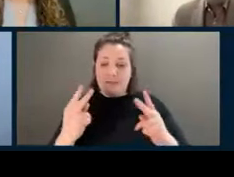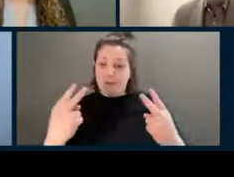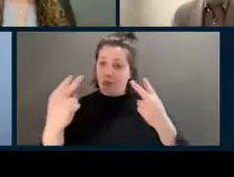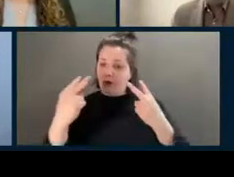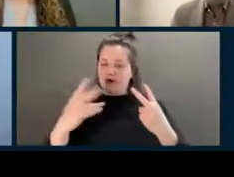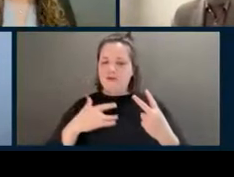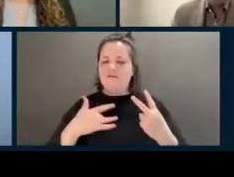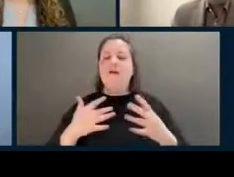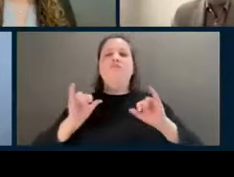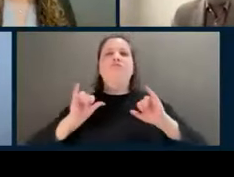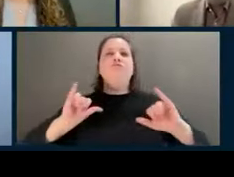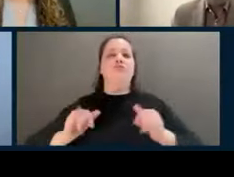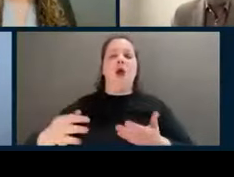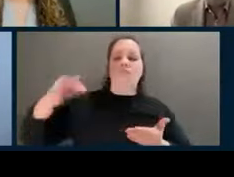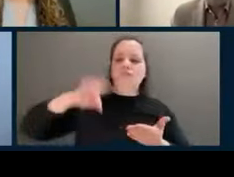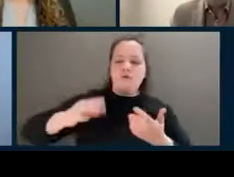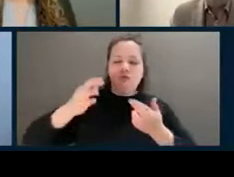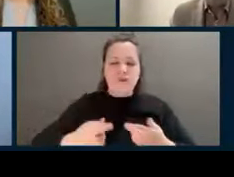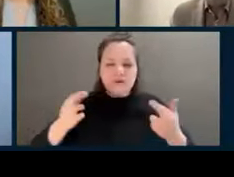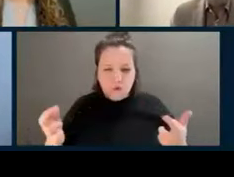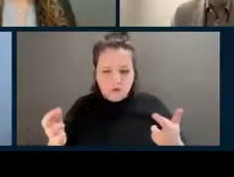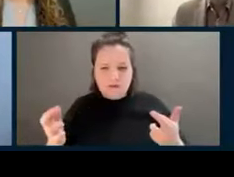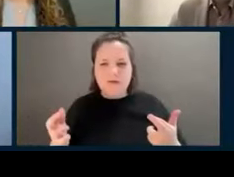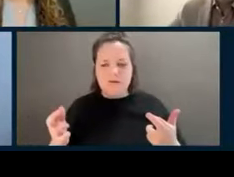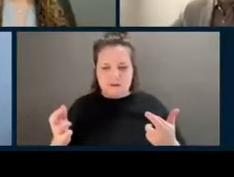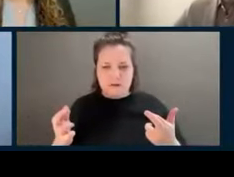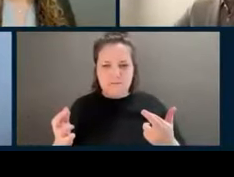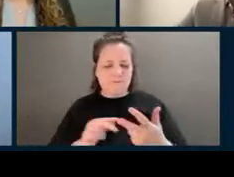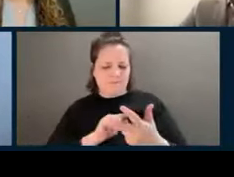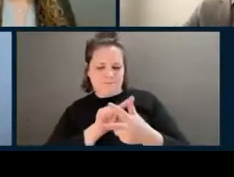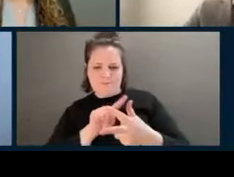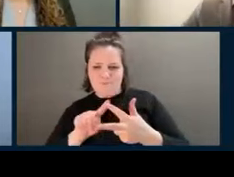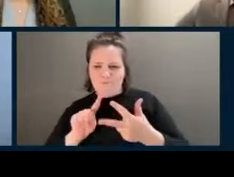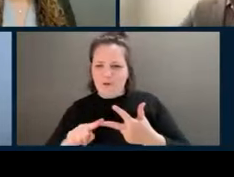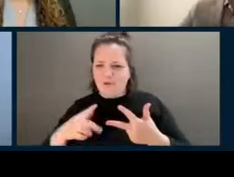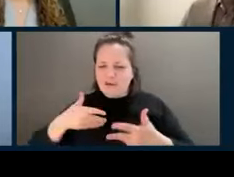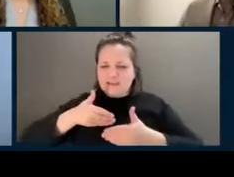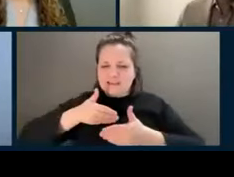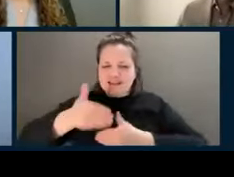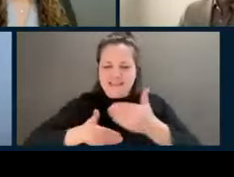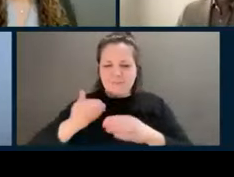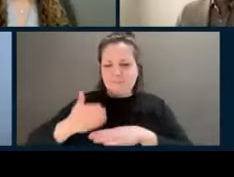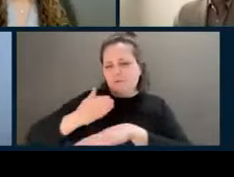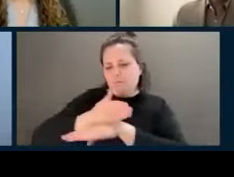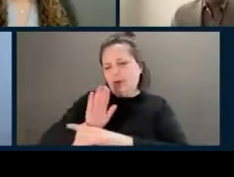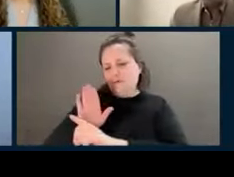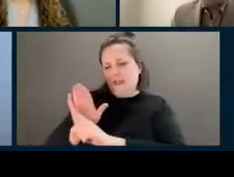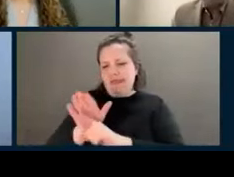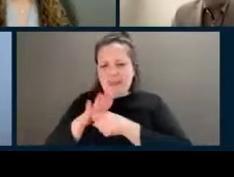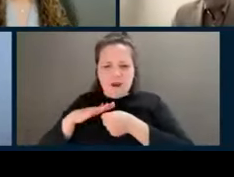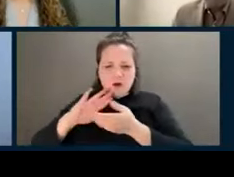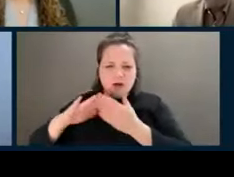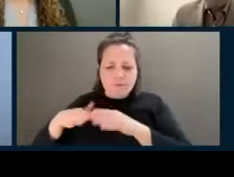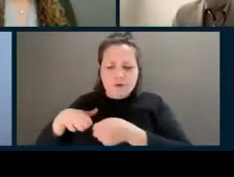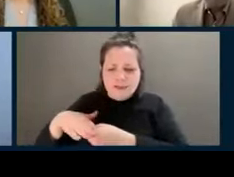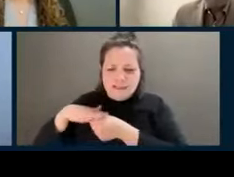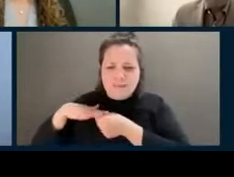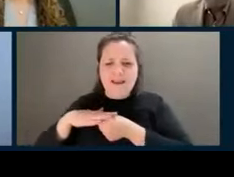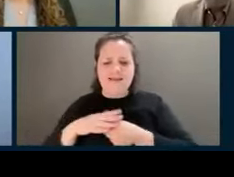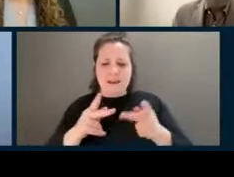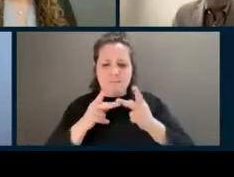that you can provide them, some real basic three steps around improving the safety and security of their place of worship or community space ahead